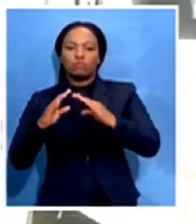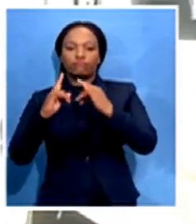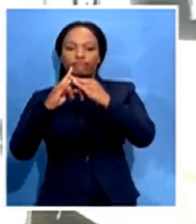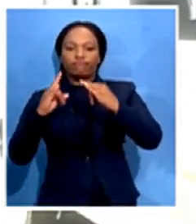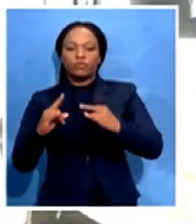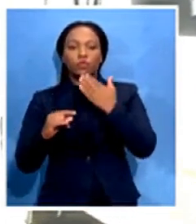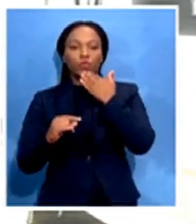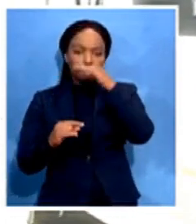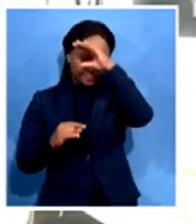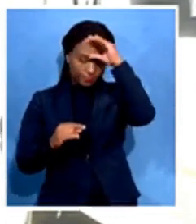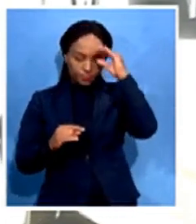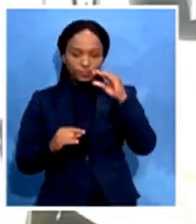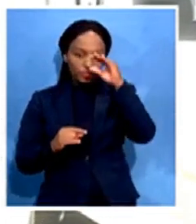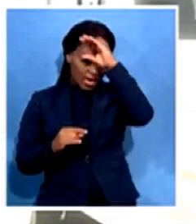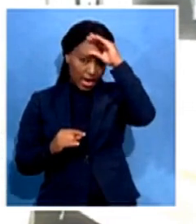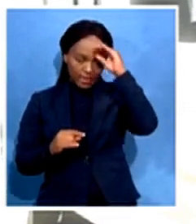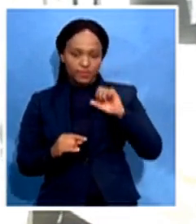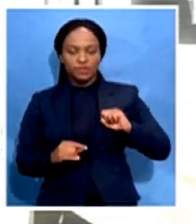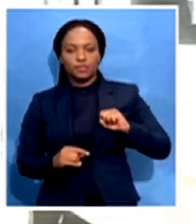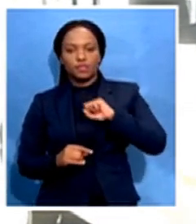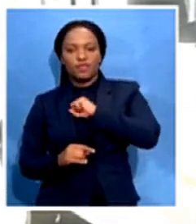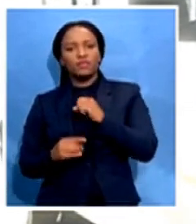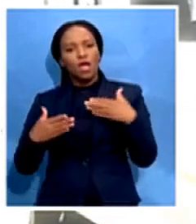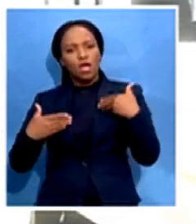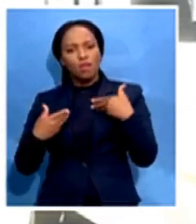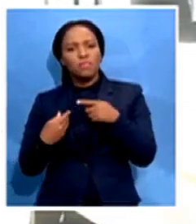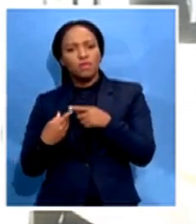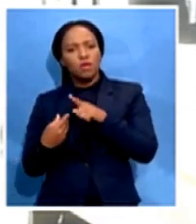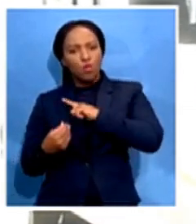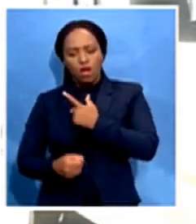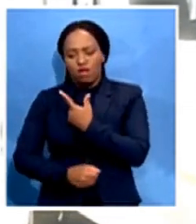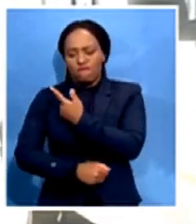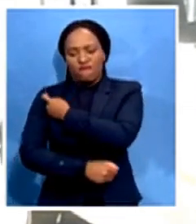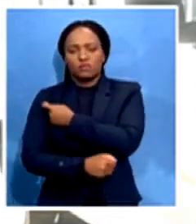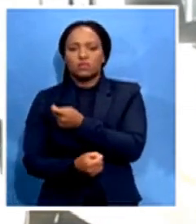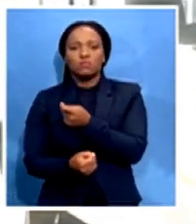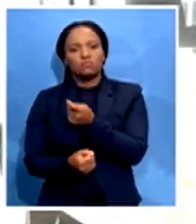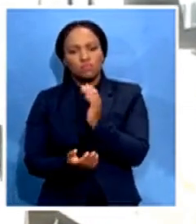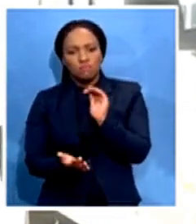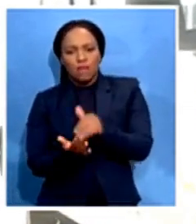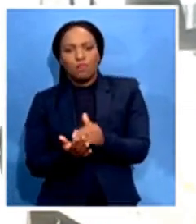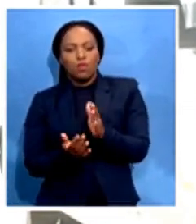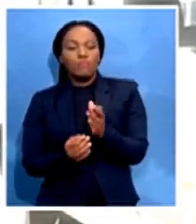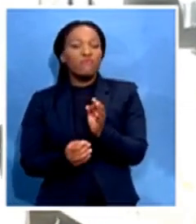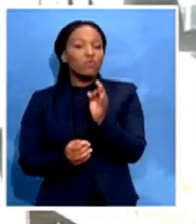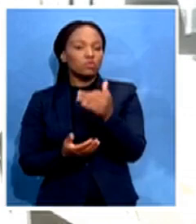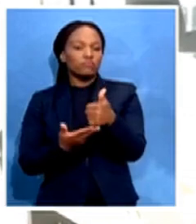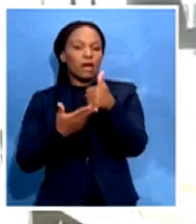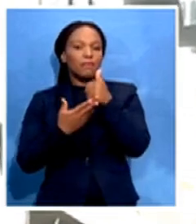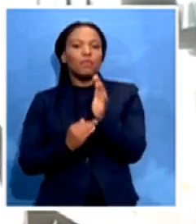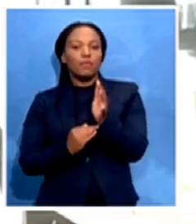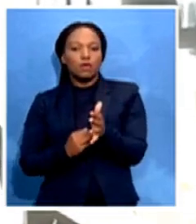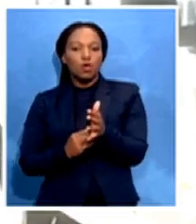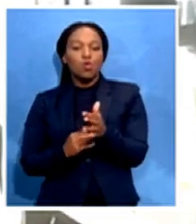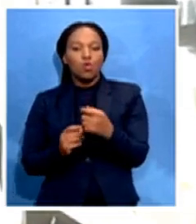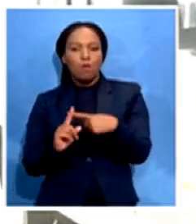pleased that the vaccine is coming, and that will help us in the future. So it's a very positive atmosphere within the hospital